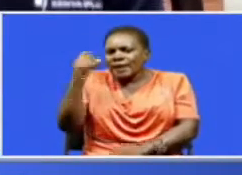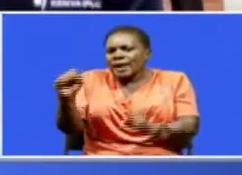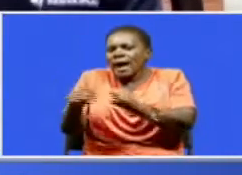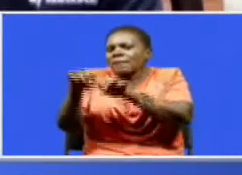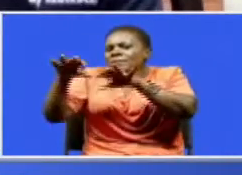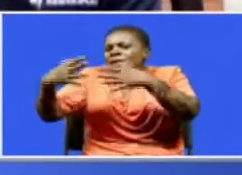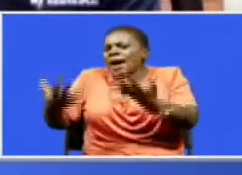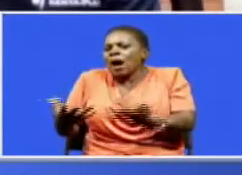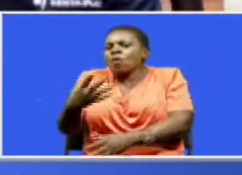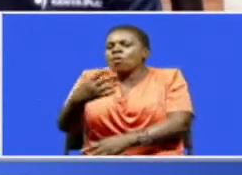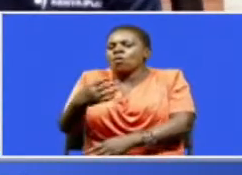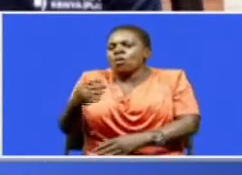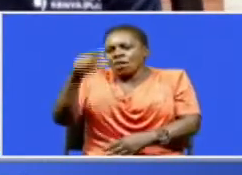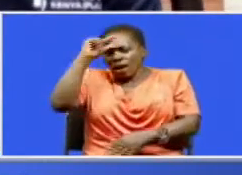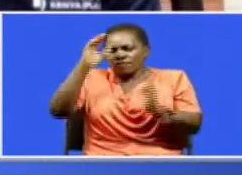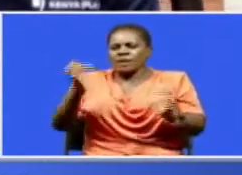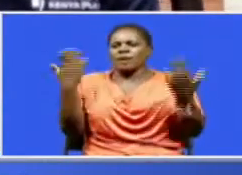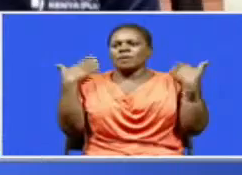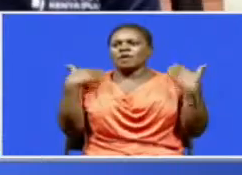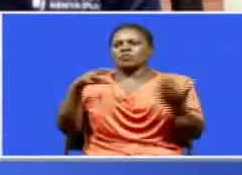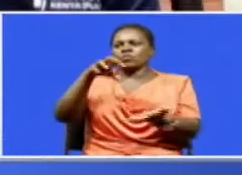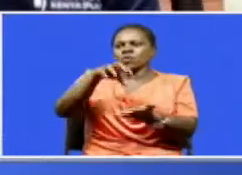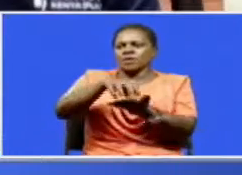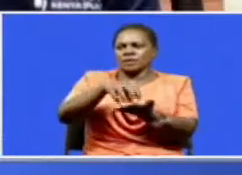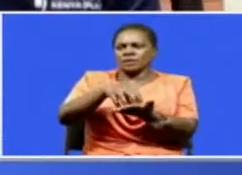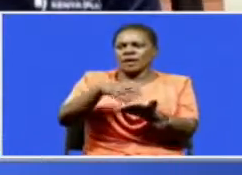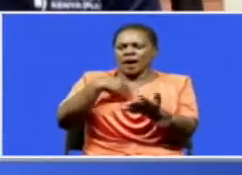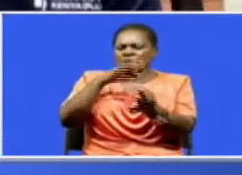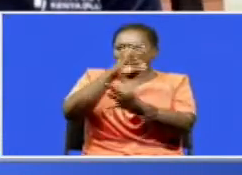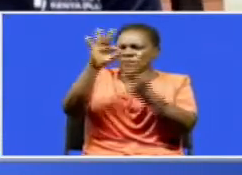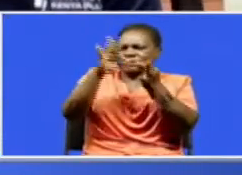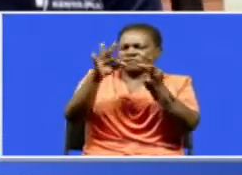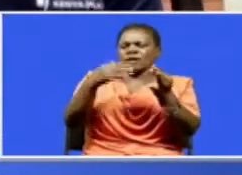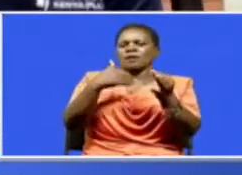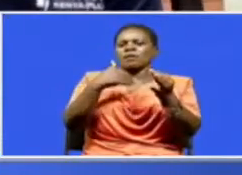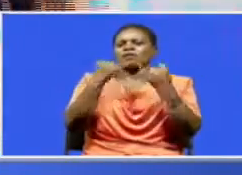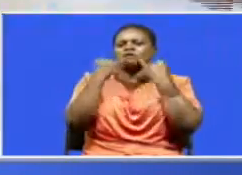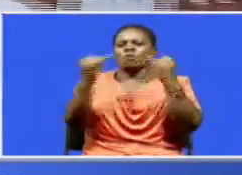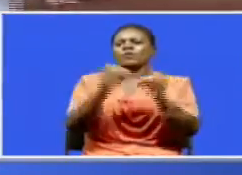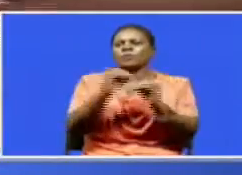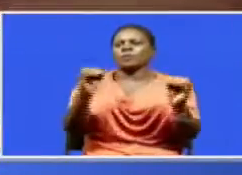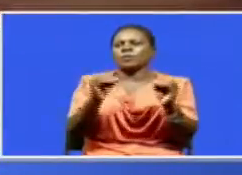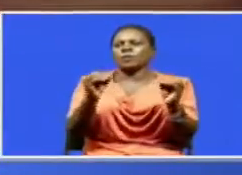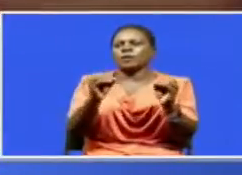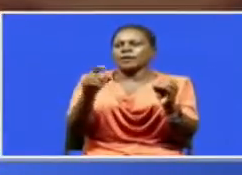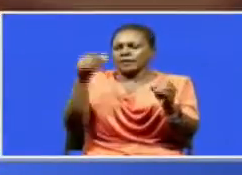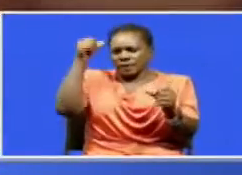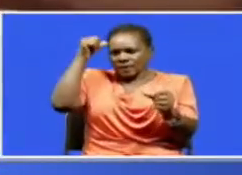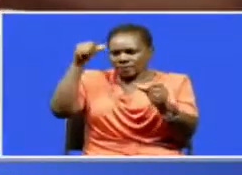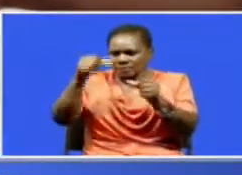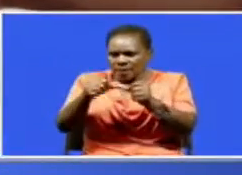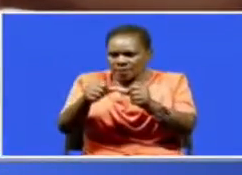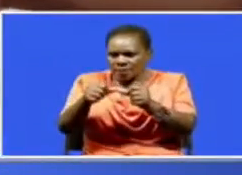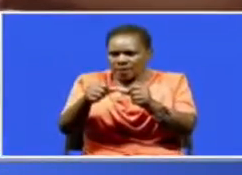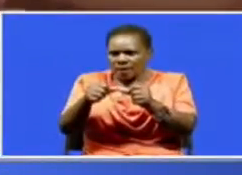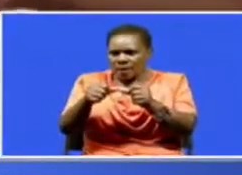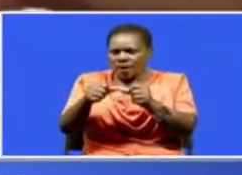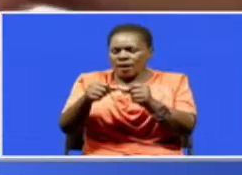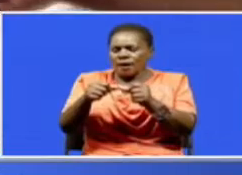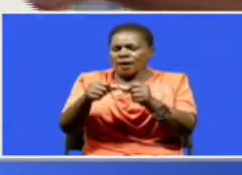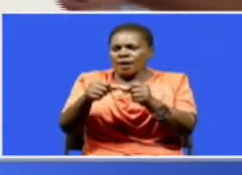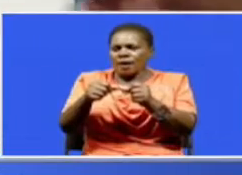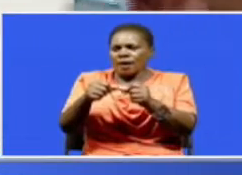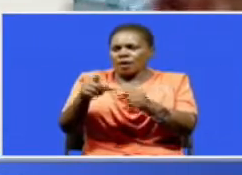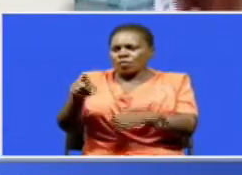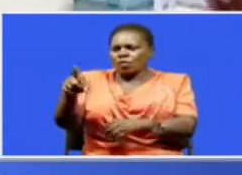particular case? I think for Governor Kiraitu Murungi, I don't have all the specifics, but remember he was diagnosed to have COVID.